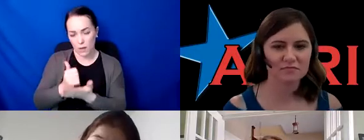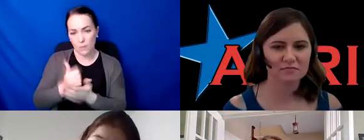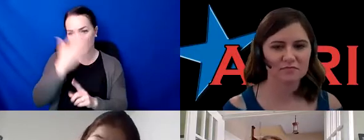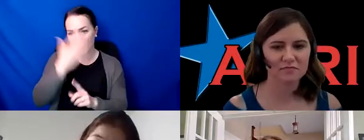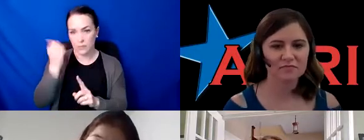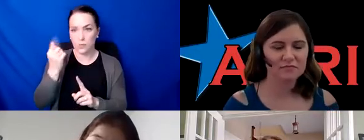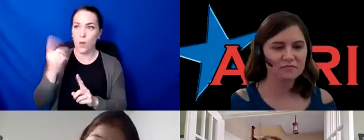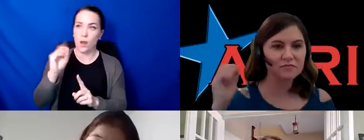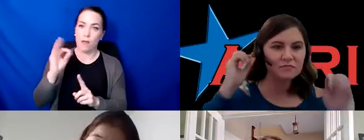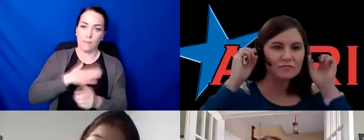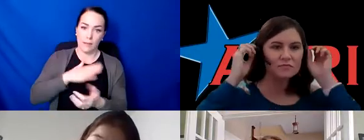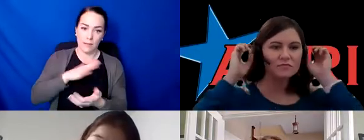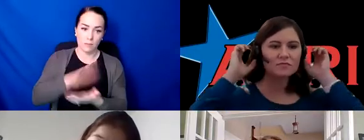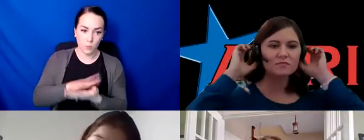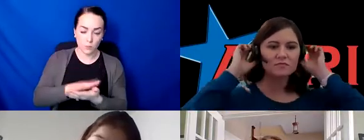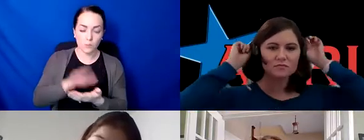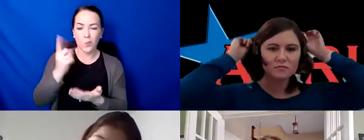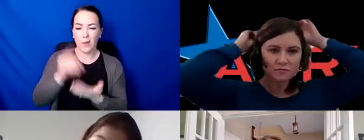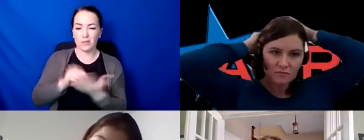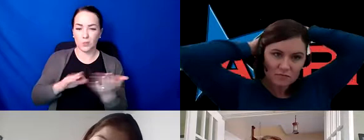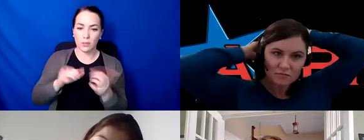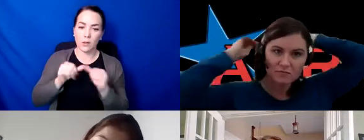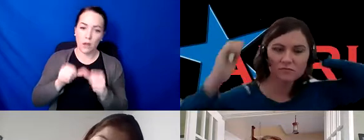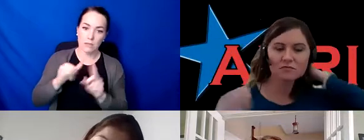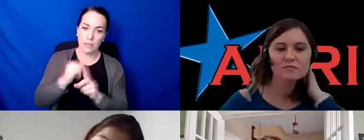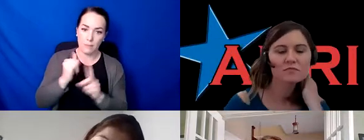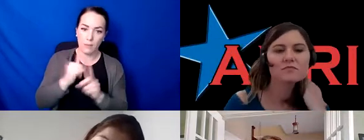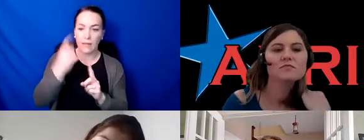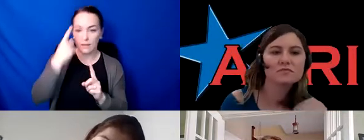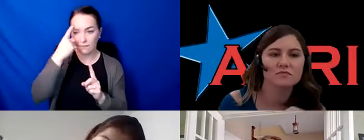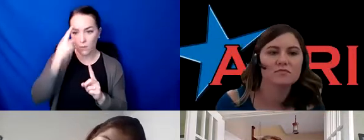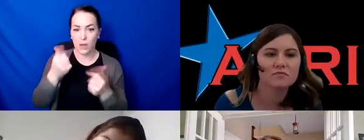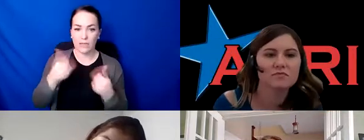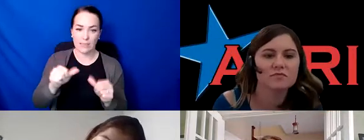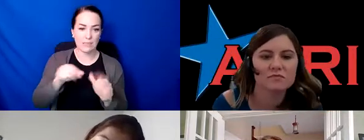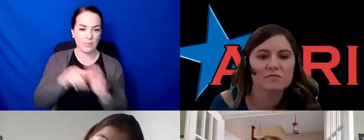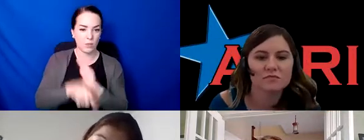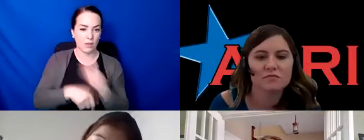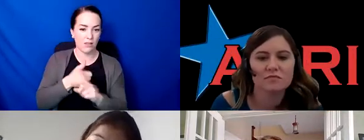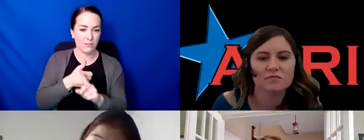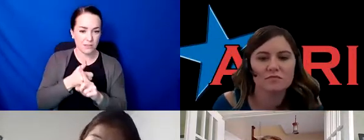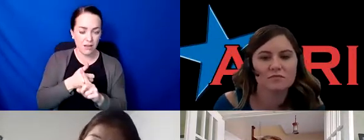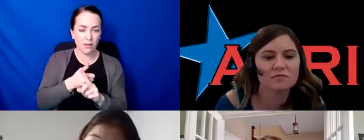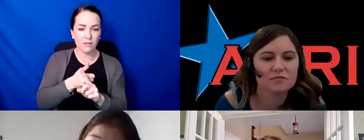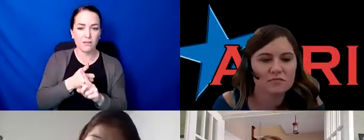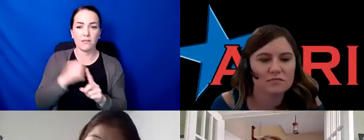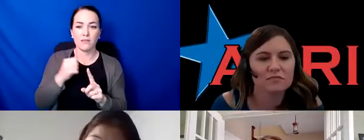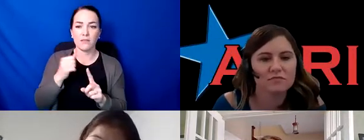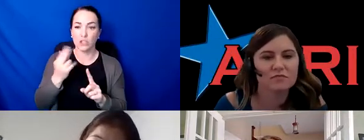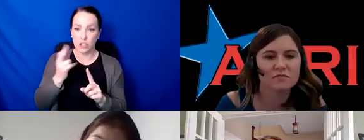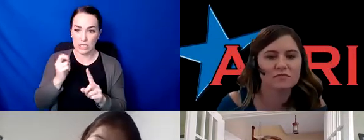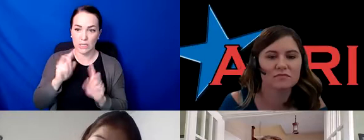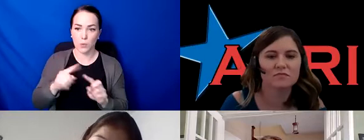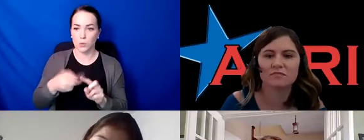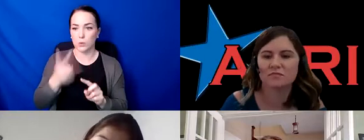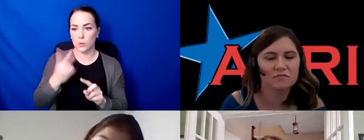who was constantly bullied for attempting suicide. And she is in 2 of my classes there. And